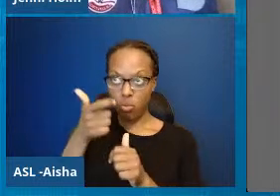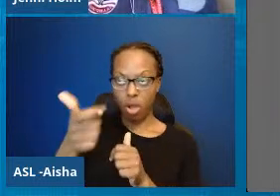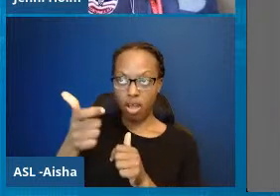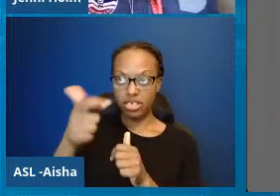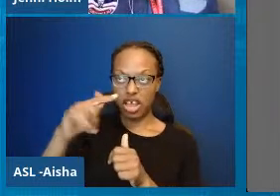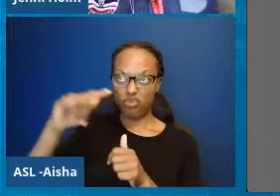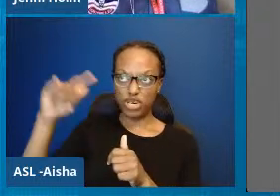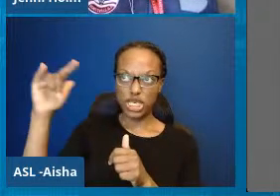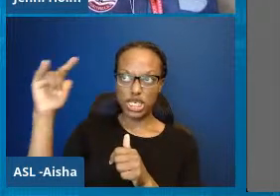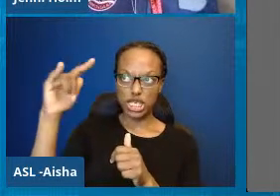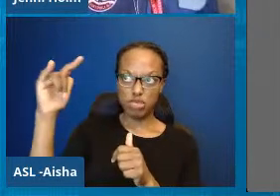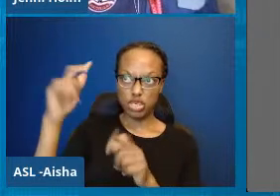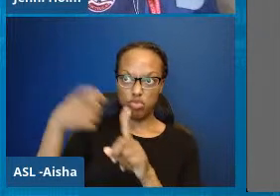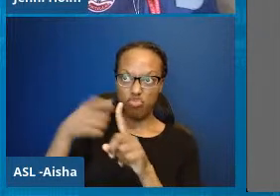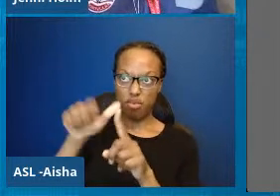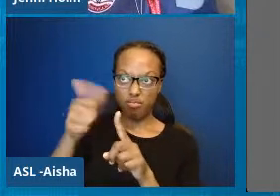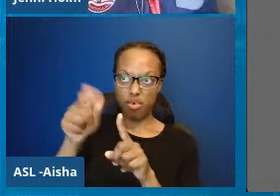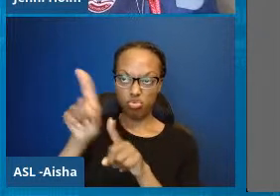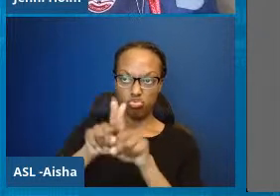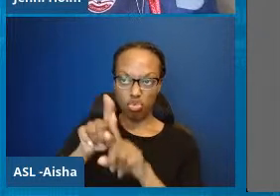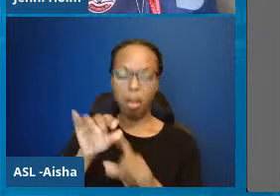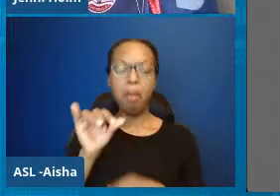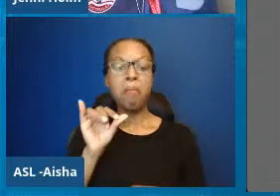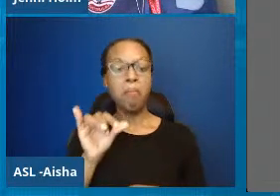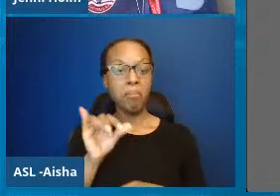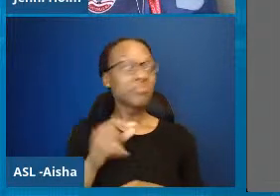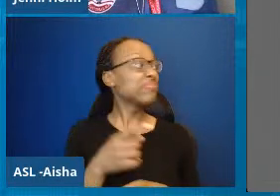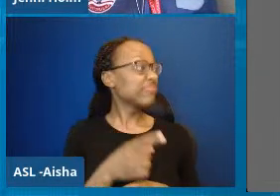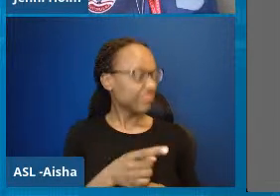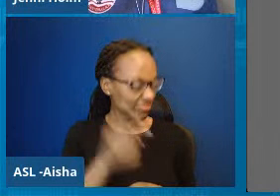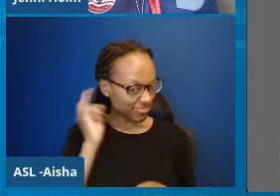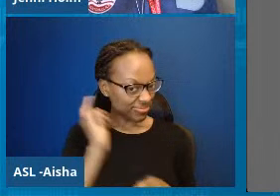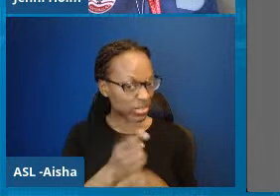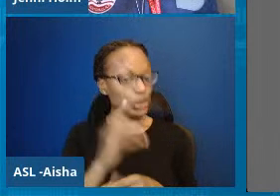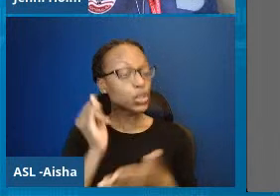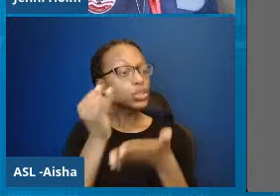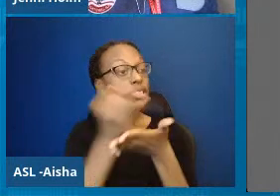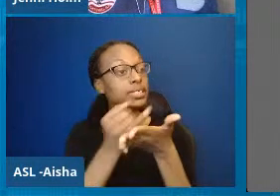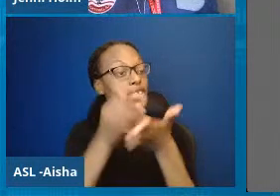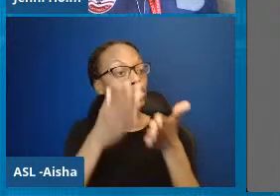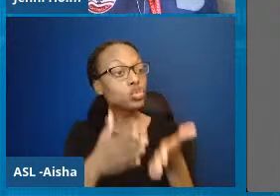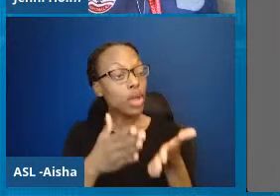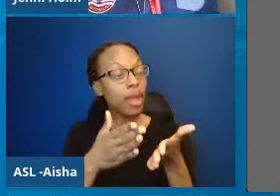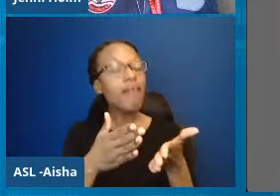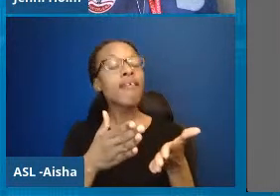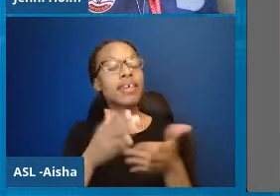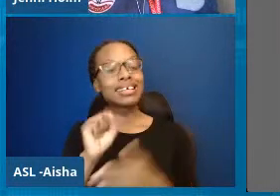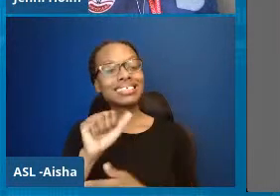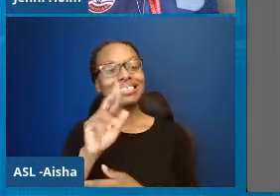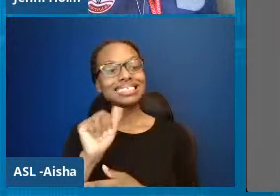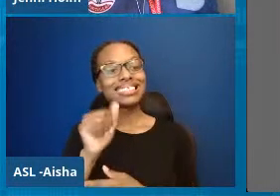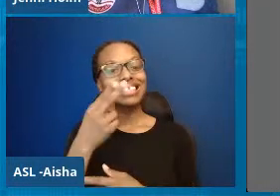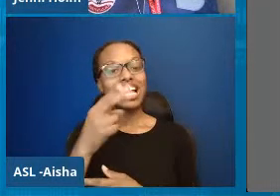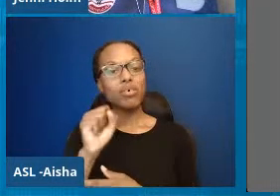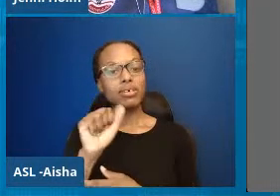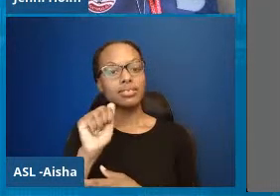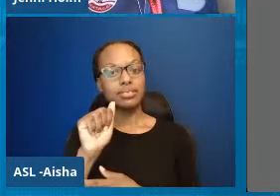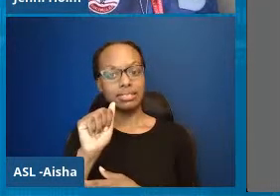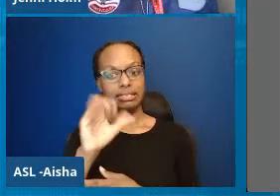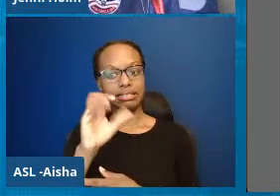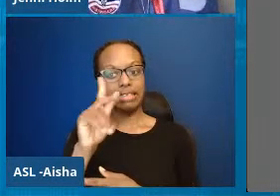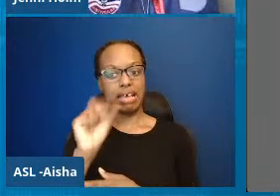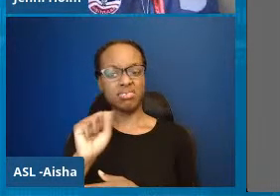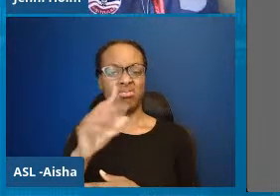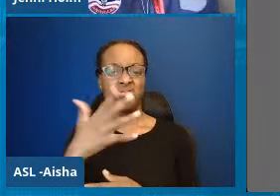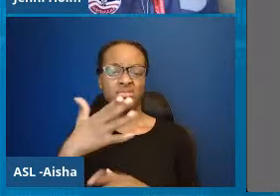right. So I have to note too that these great illustrations are by Sarah Sachs, who's one of the best illustrators on Earth